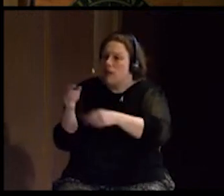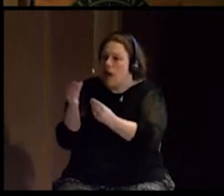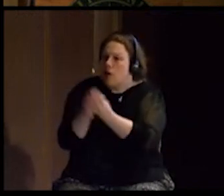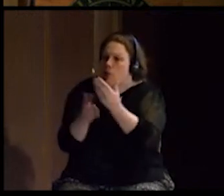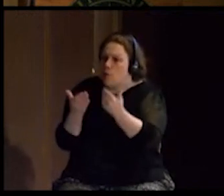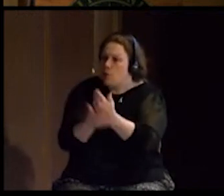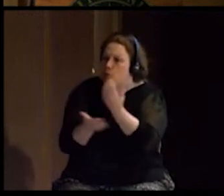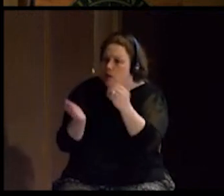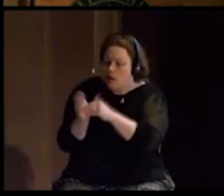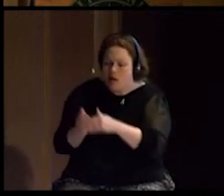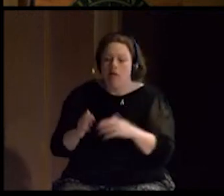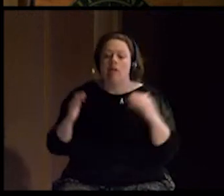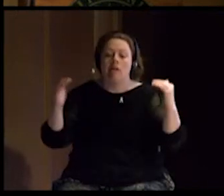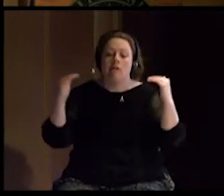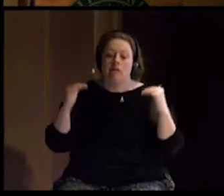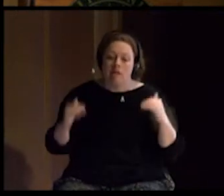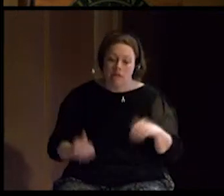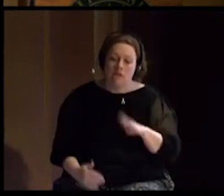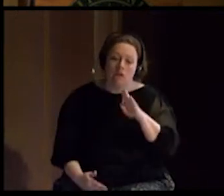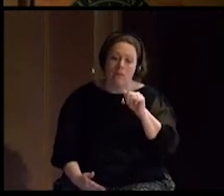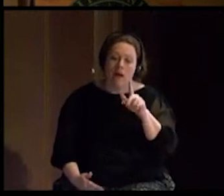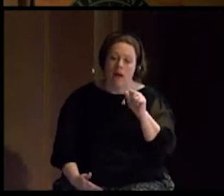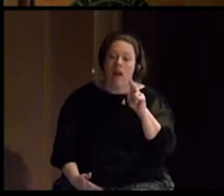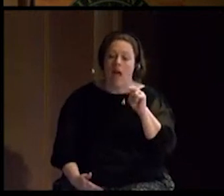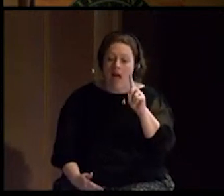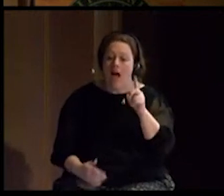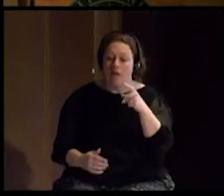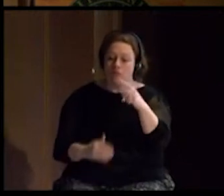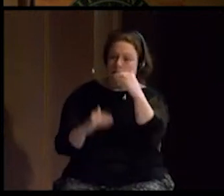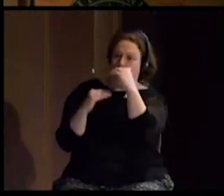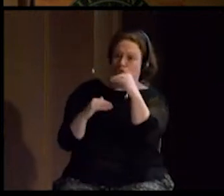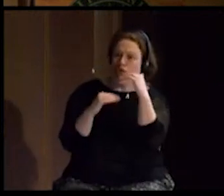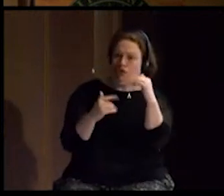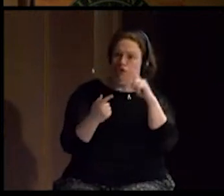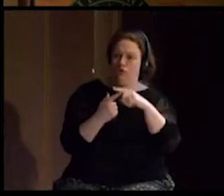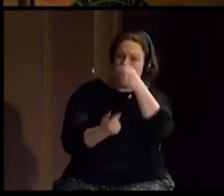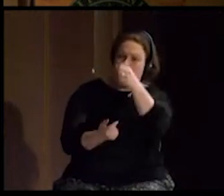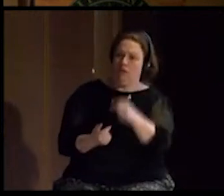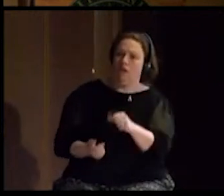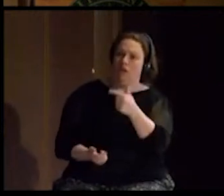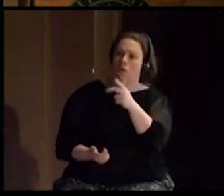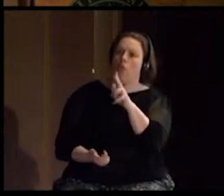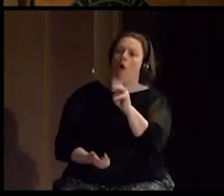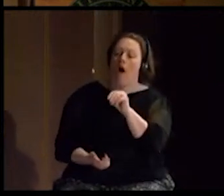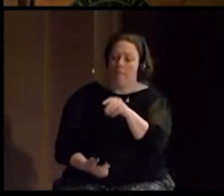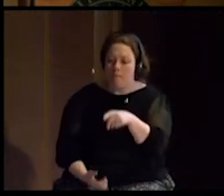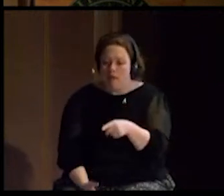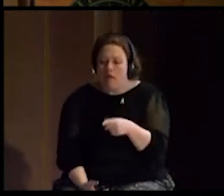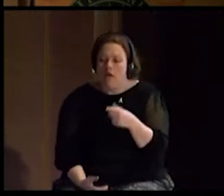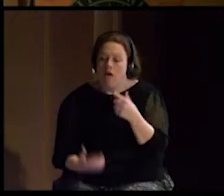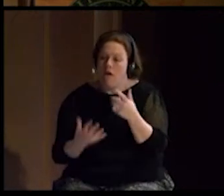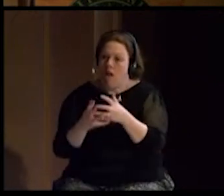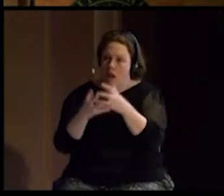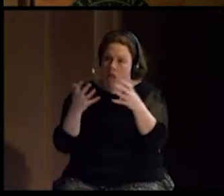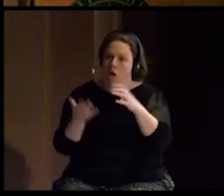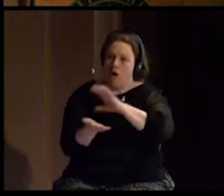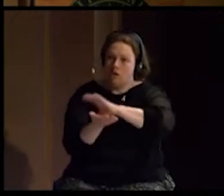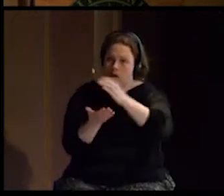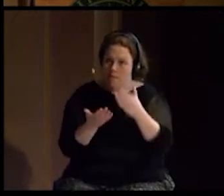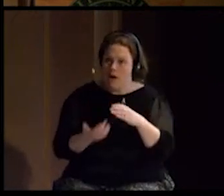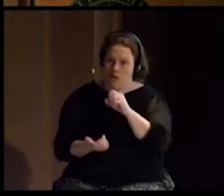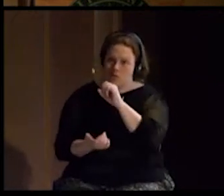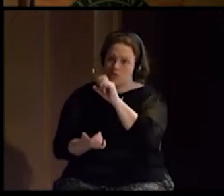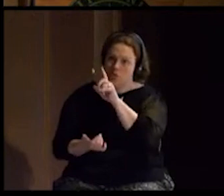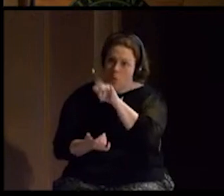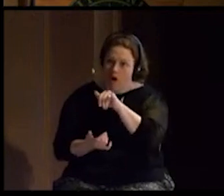watersheds, with the rivers in Guam that are largely restricted to southern Guam. So during the wet season, when it rains, large amounts of soils are transported by the